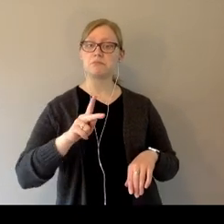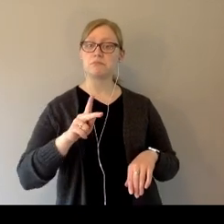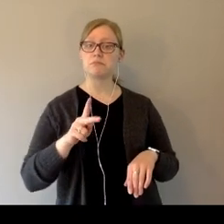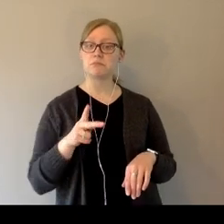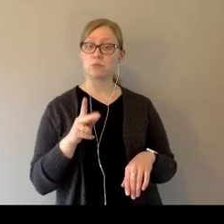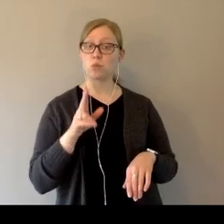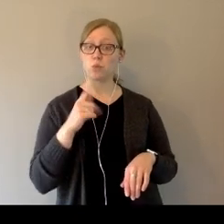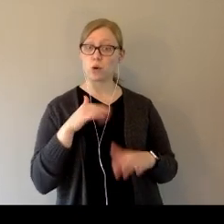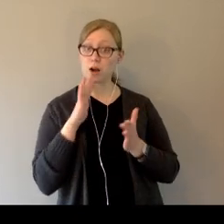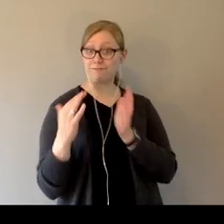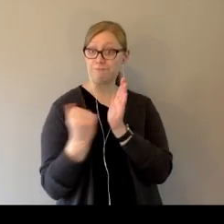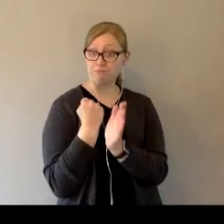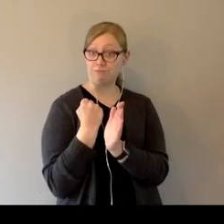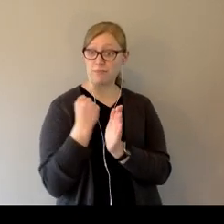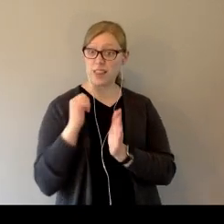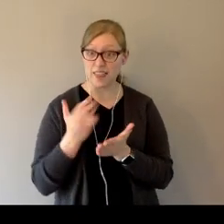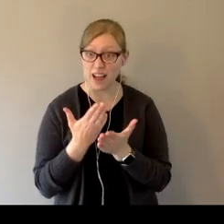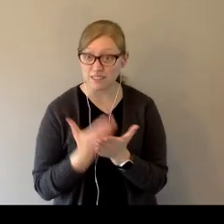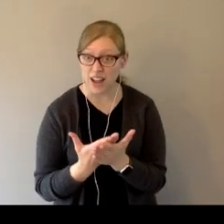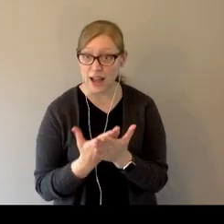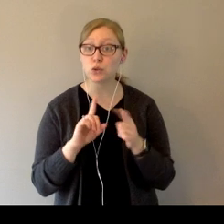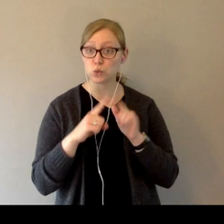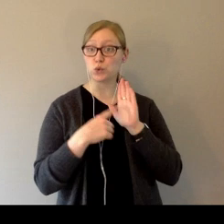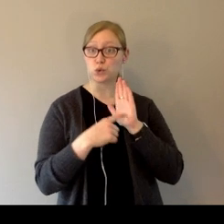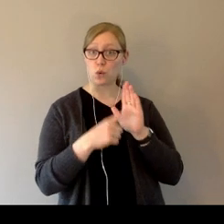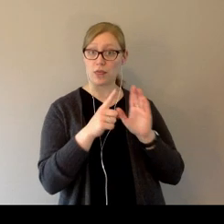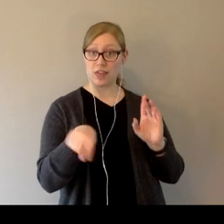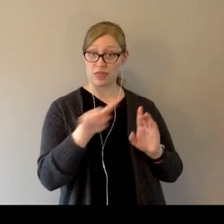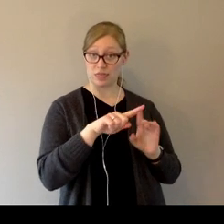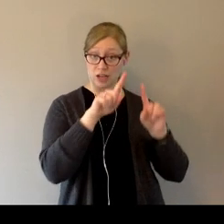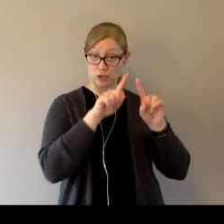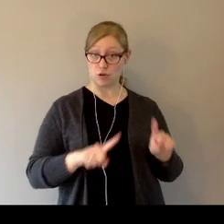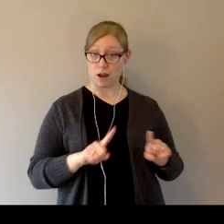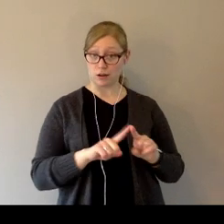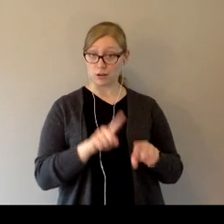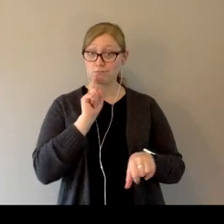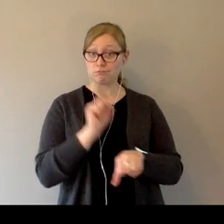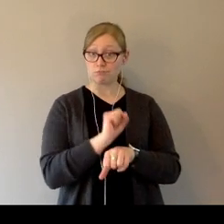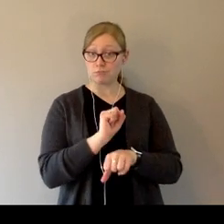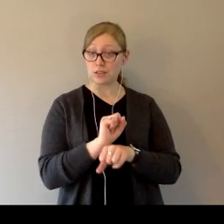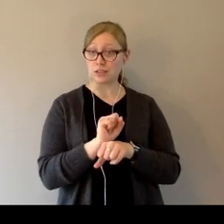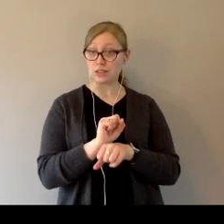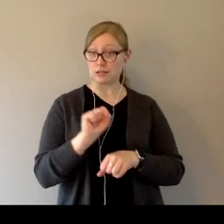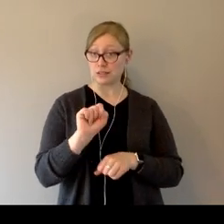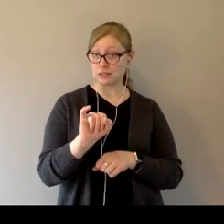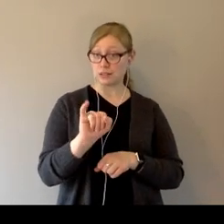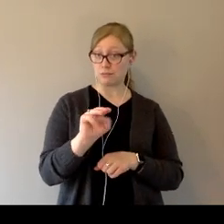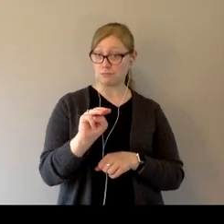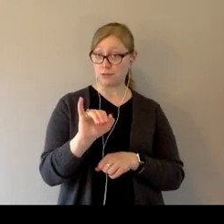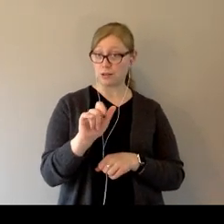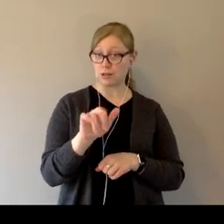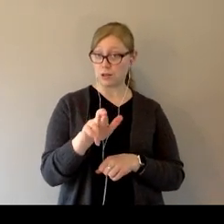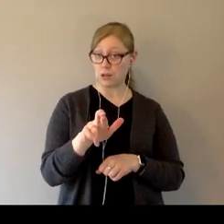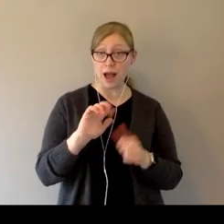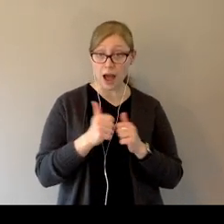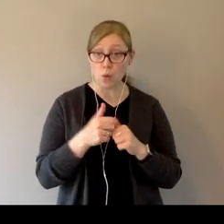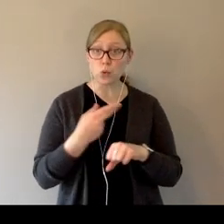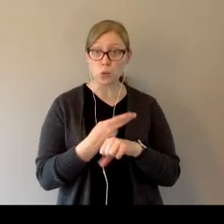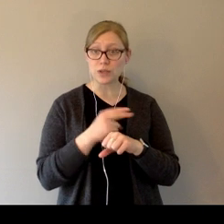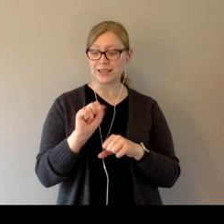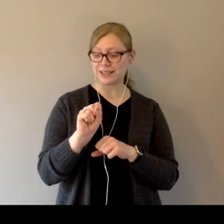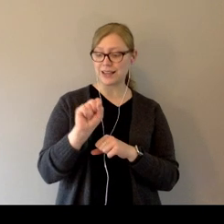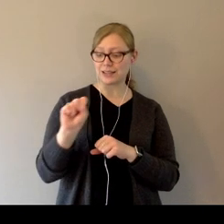to use that fact to show that these triangles are in fact similar, using side, side, side. And if